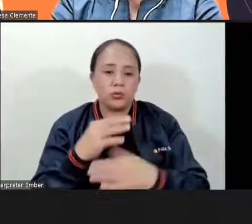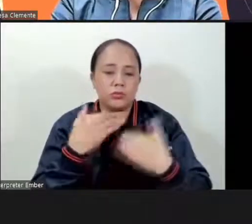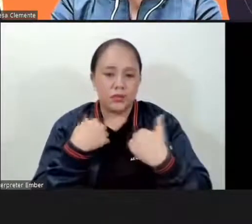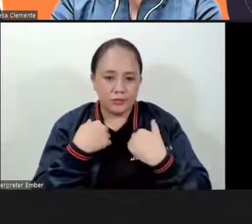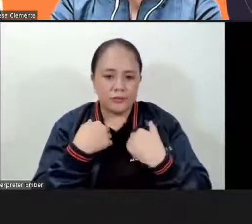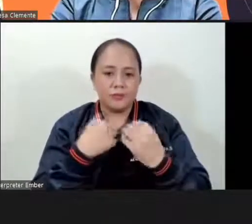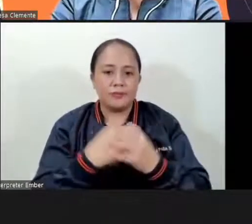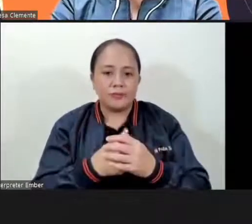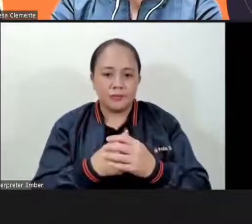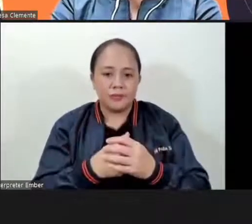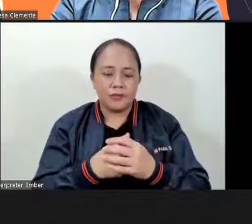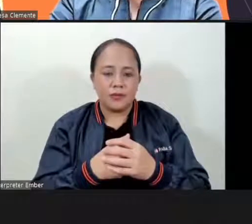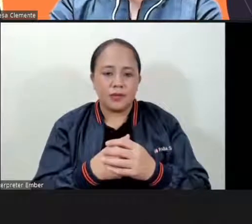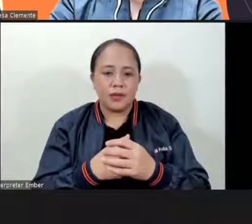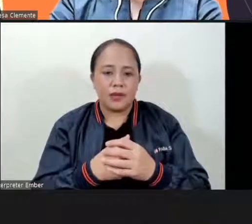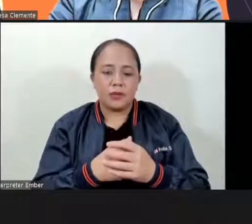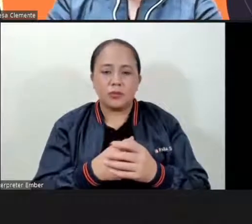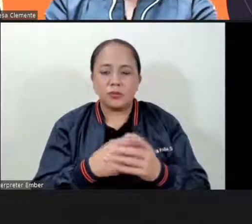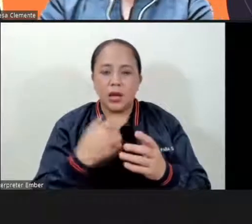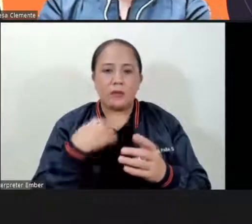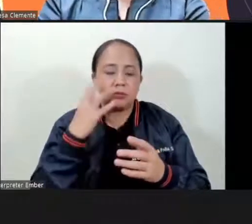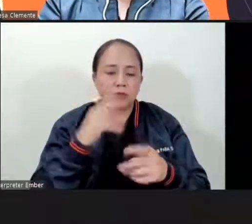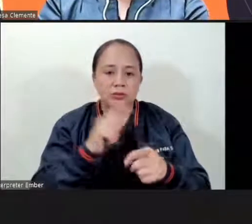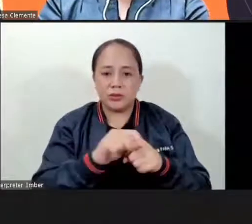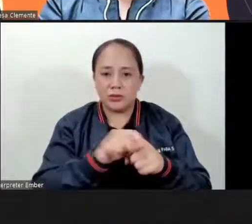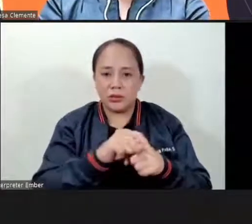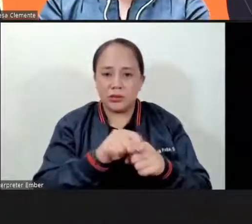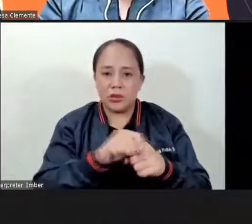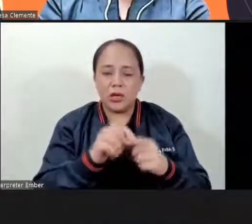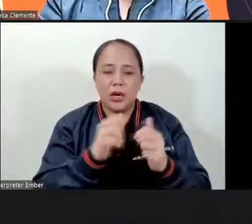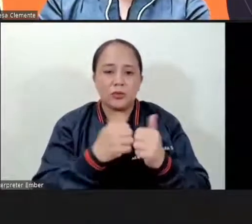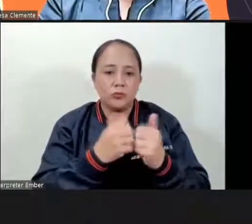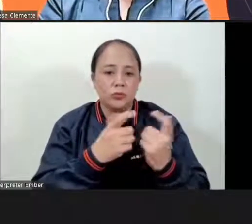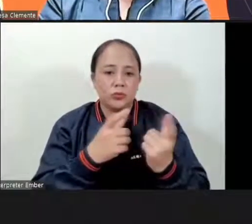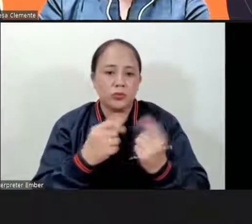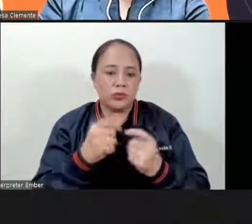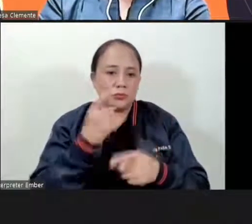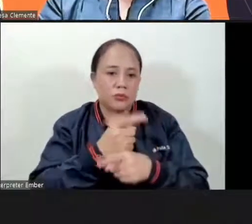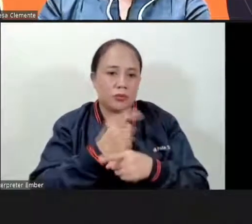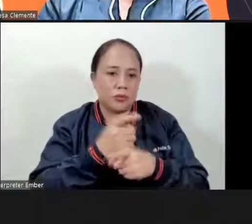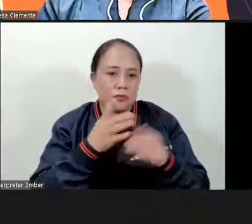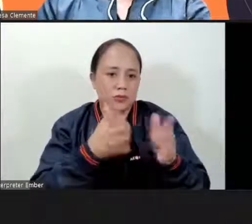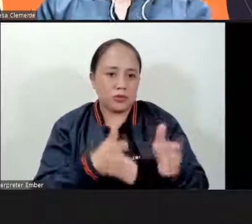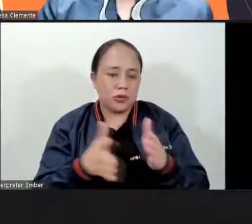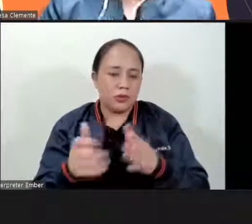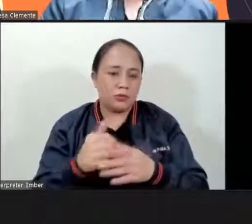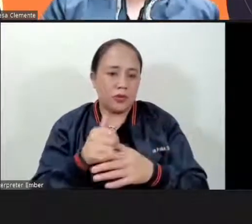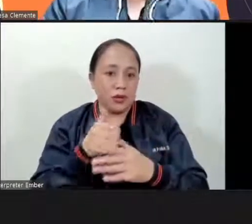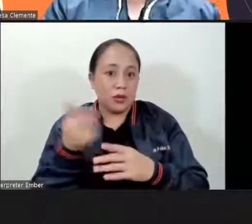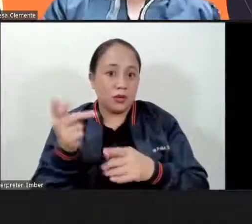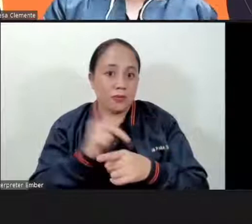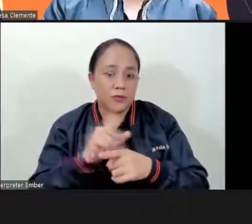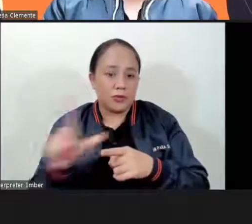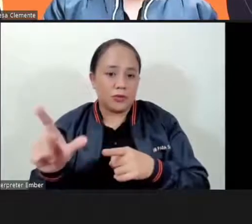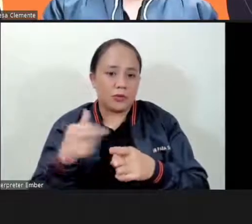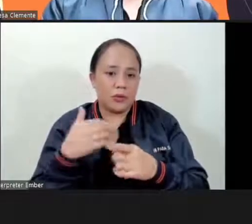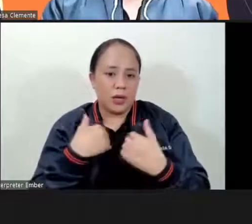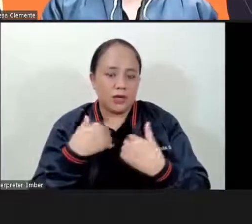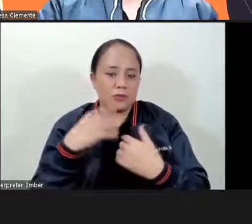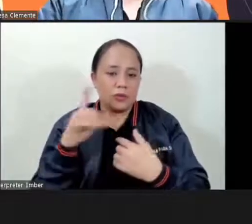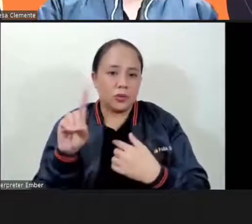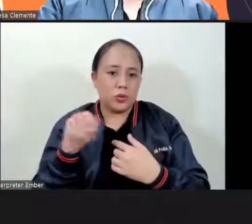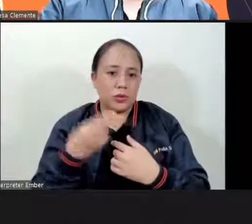have underwent a training on telemedicine on how to do it the proper ways po. For other professionals, we have the DOH